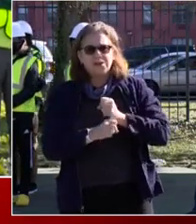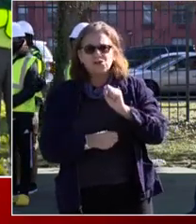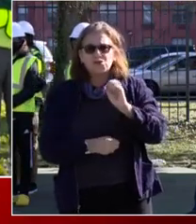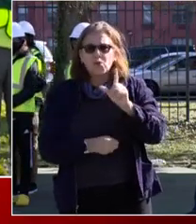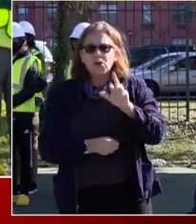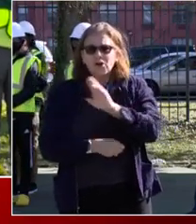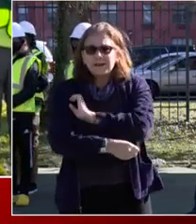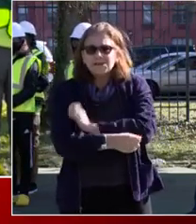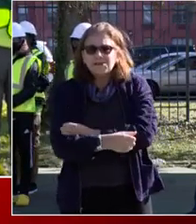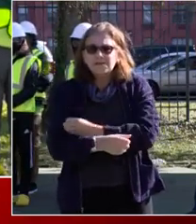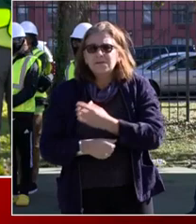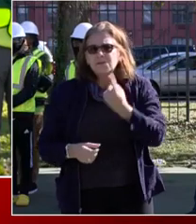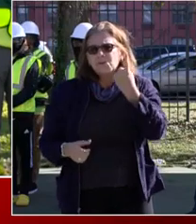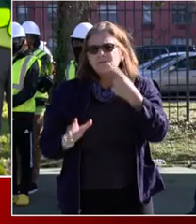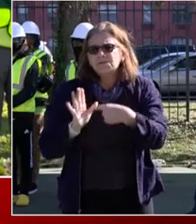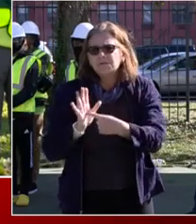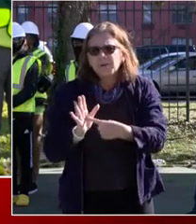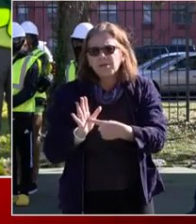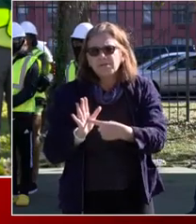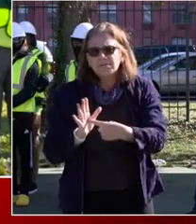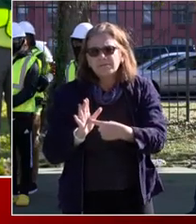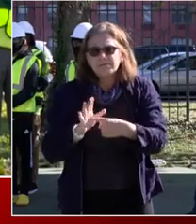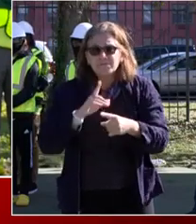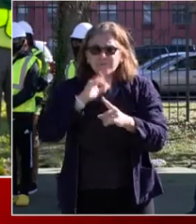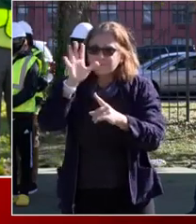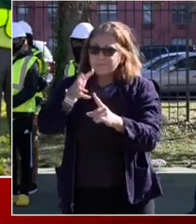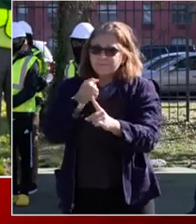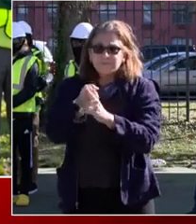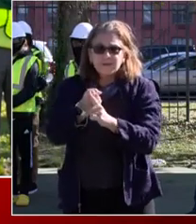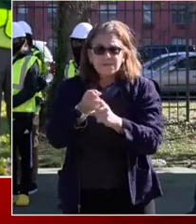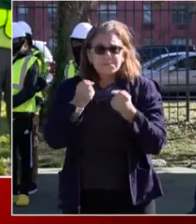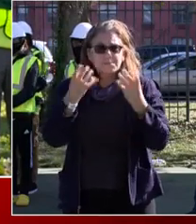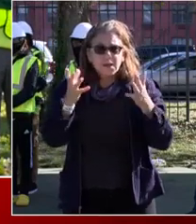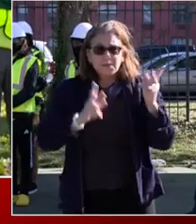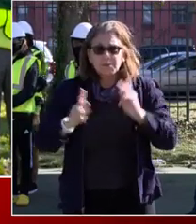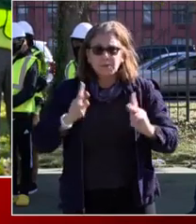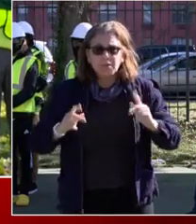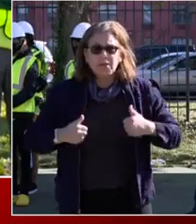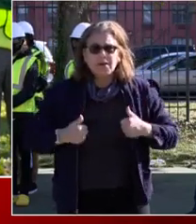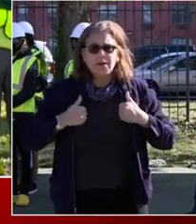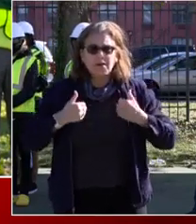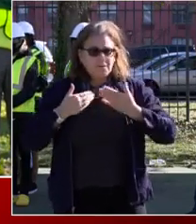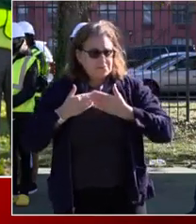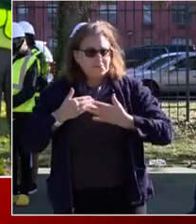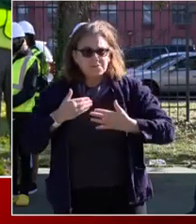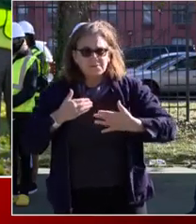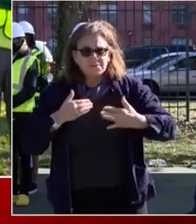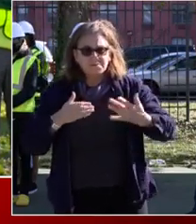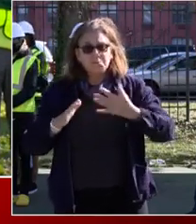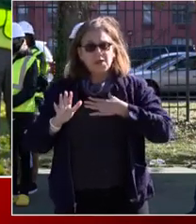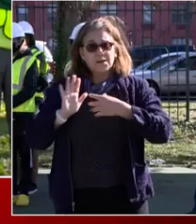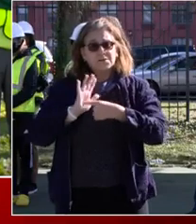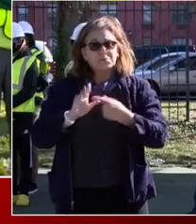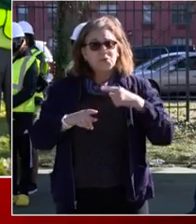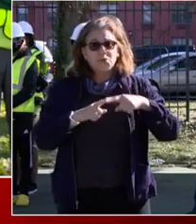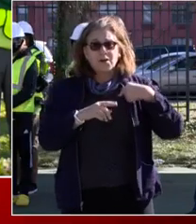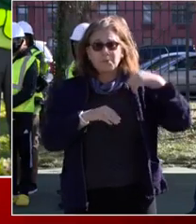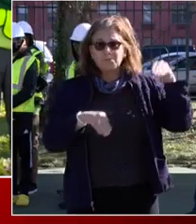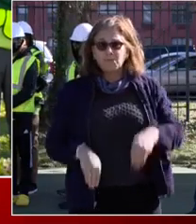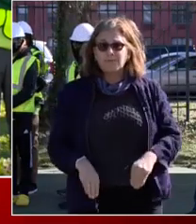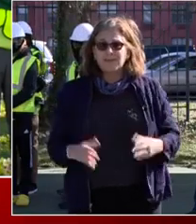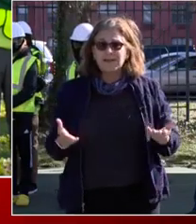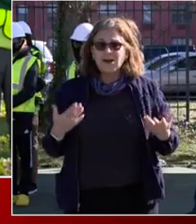which can have a real impact on the life of people, as it was my case, where it opened many